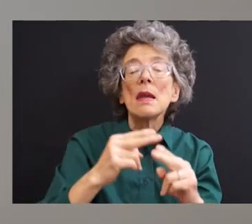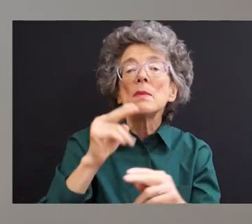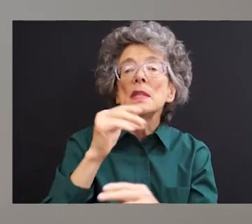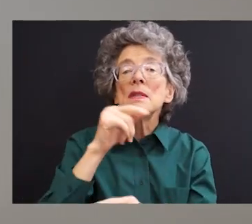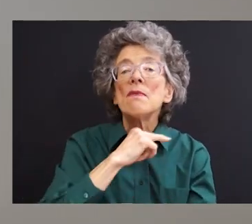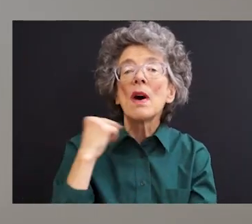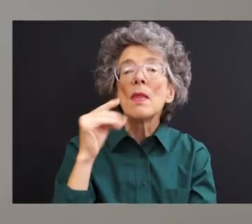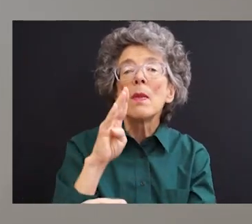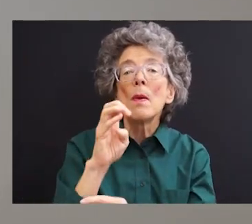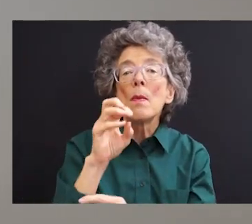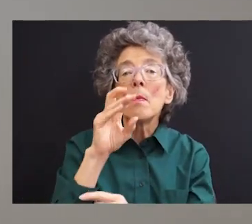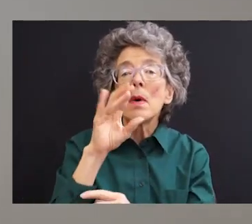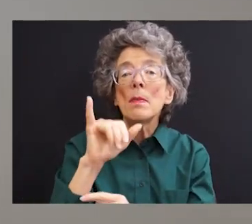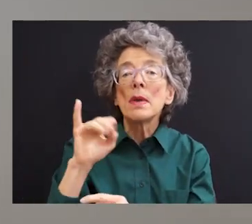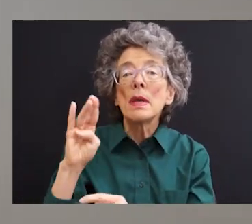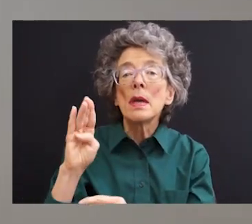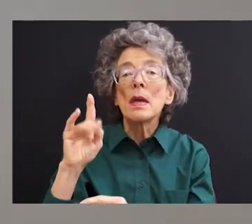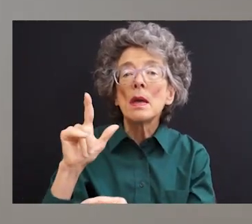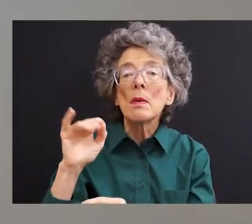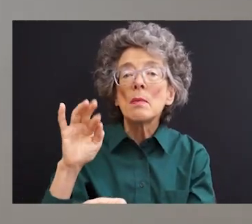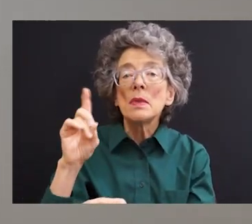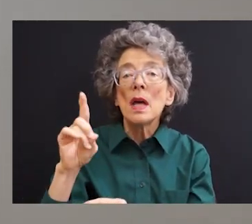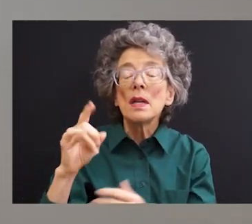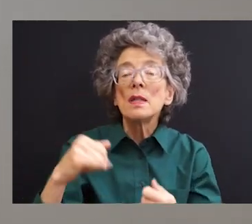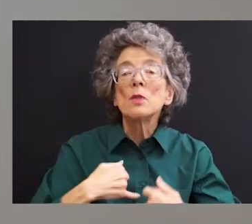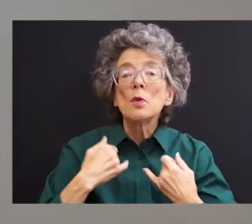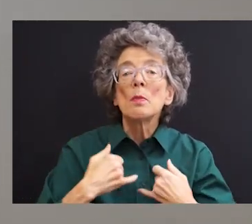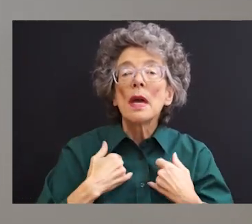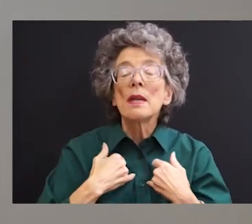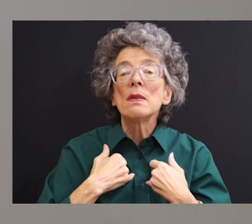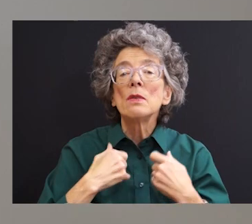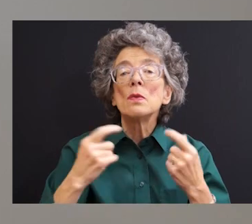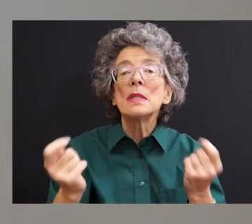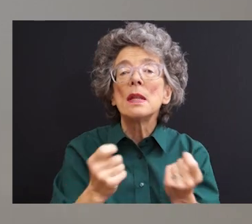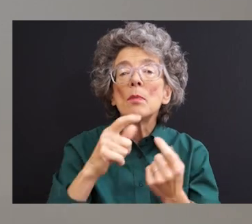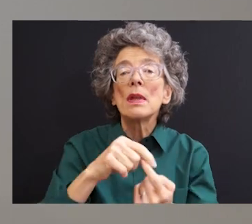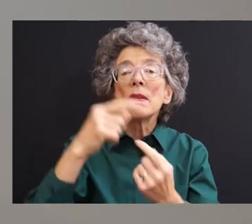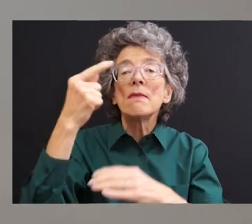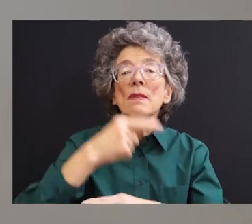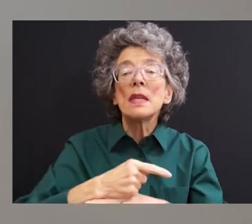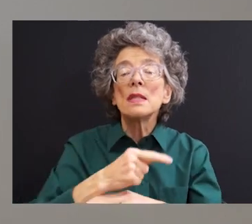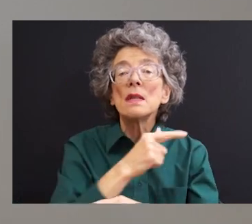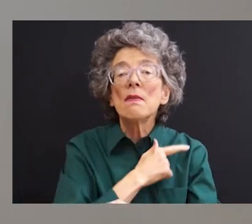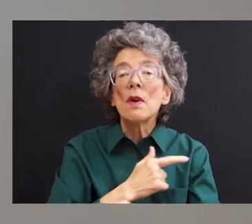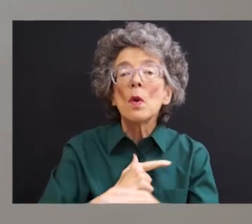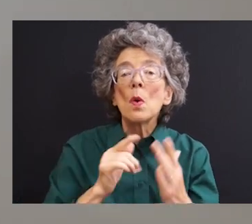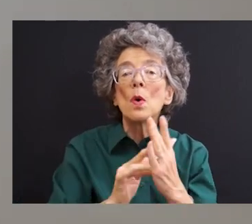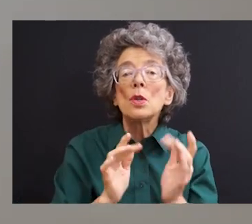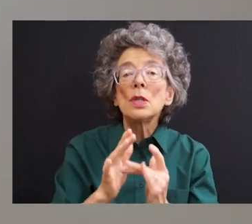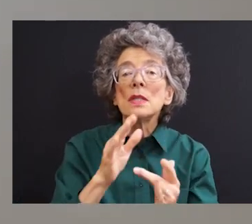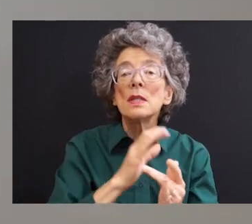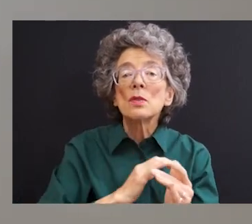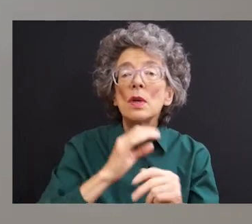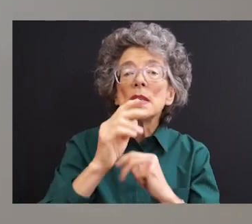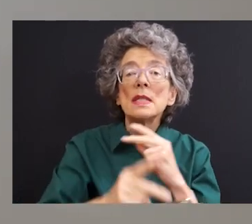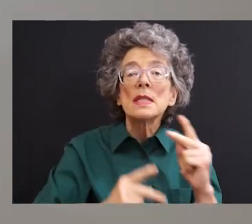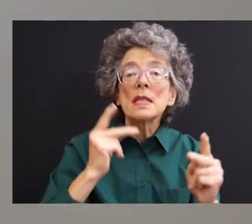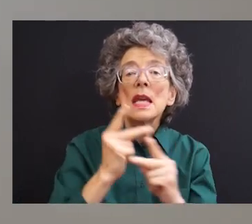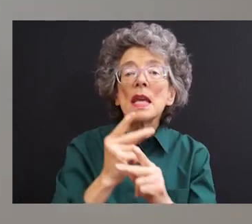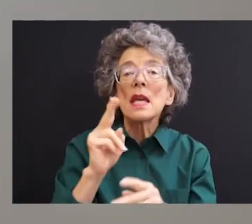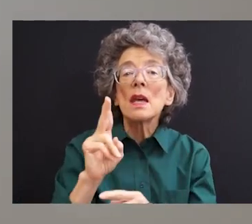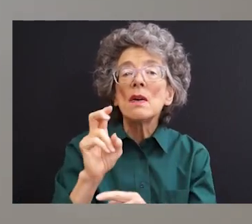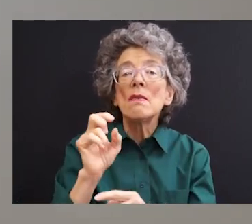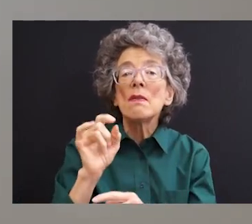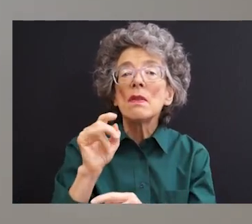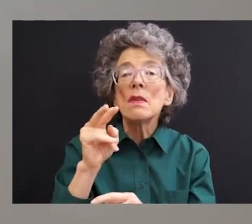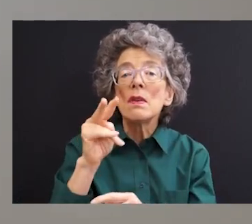with you to celebrate the feast of our Lord Jesus Christ, King of the universe. And so, brethren, let us acknowledge our sins, and so prepare